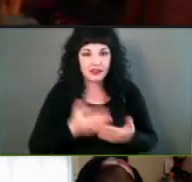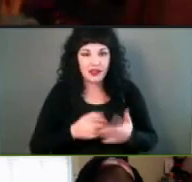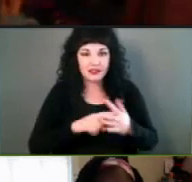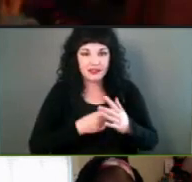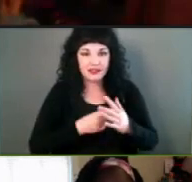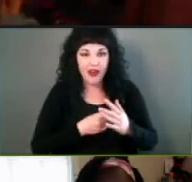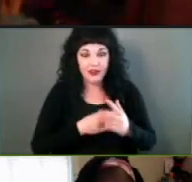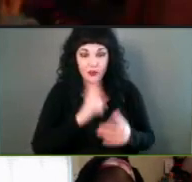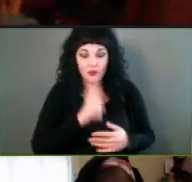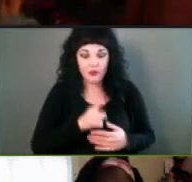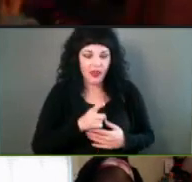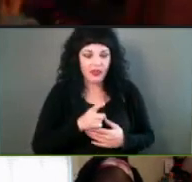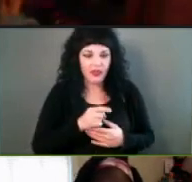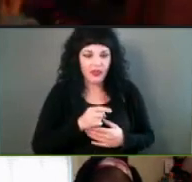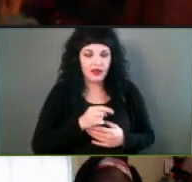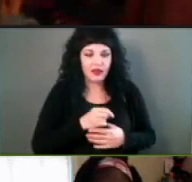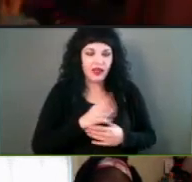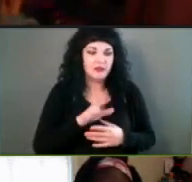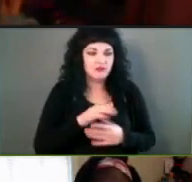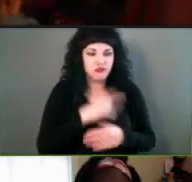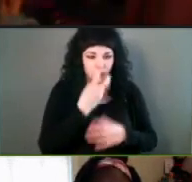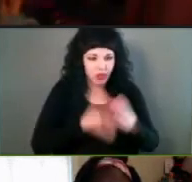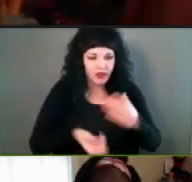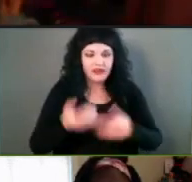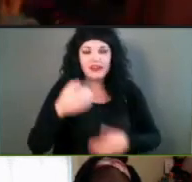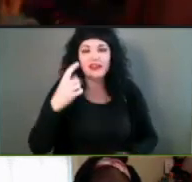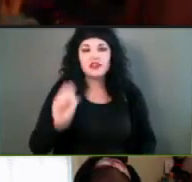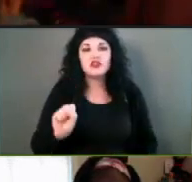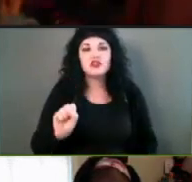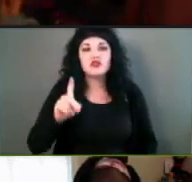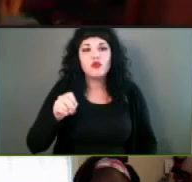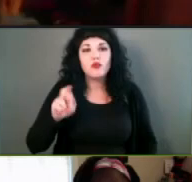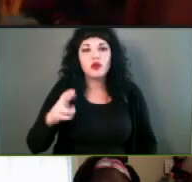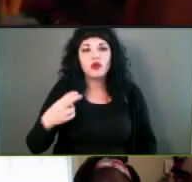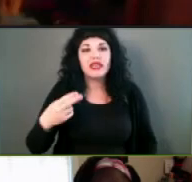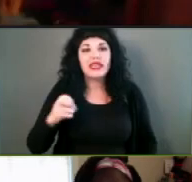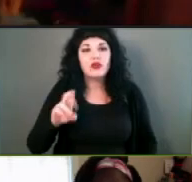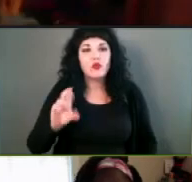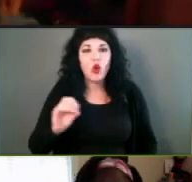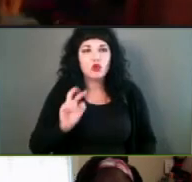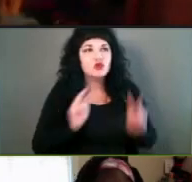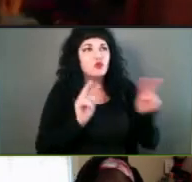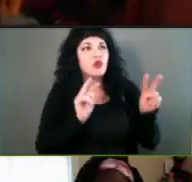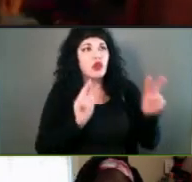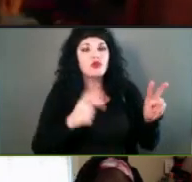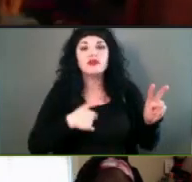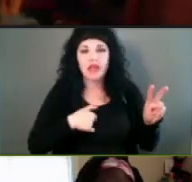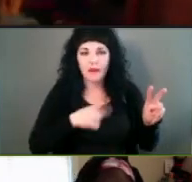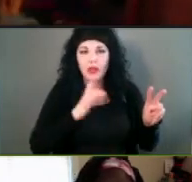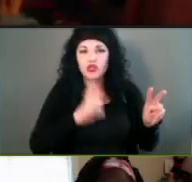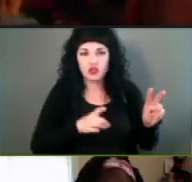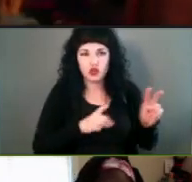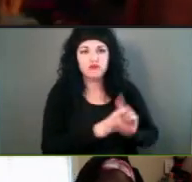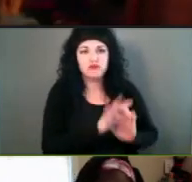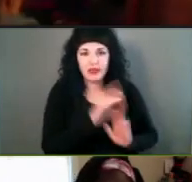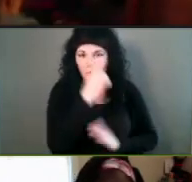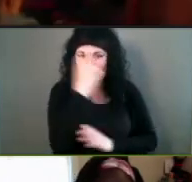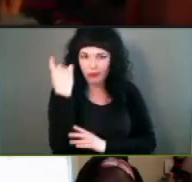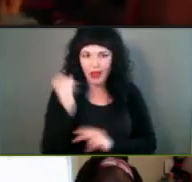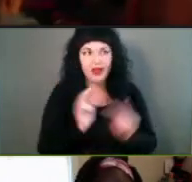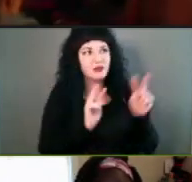it could be the first action figure he had in the house. It means teaching my sons what it means to be a nurturer by buying them